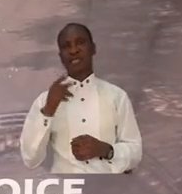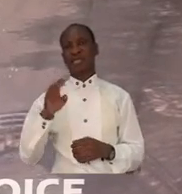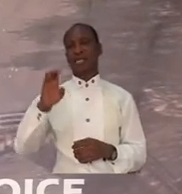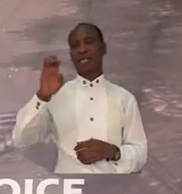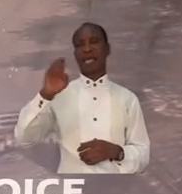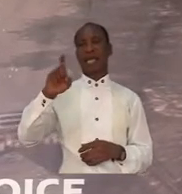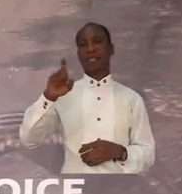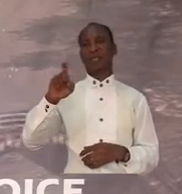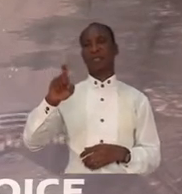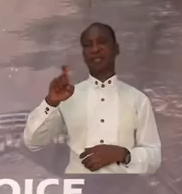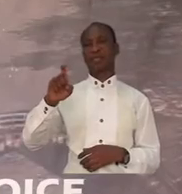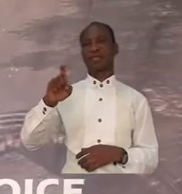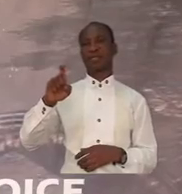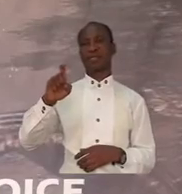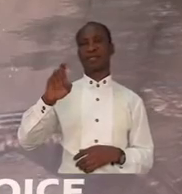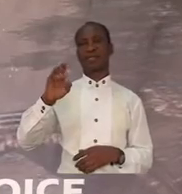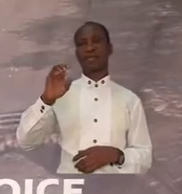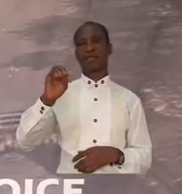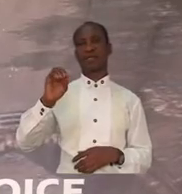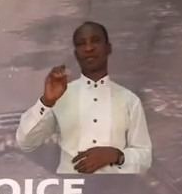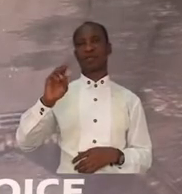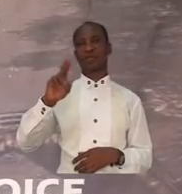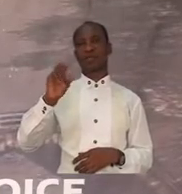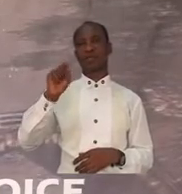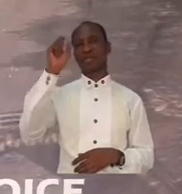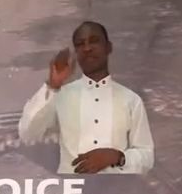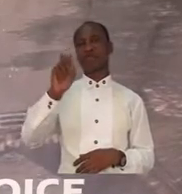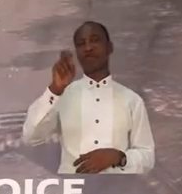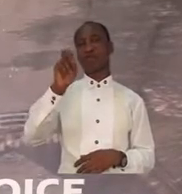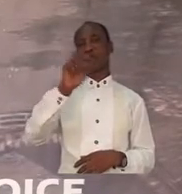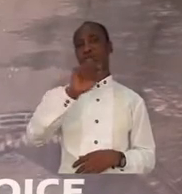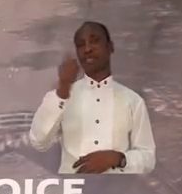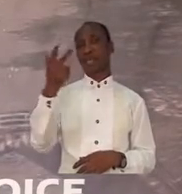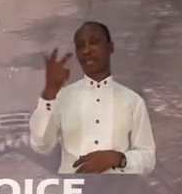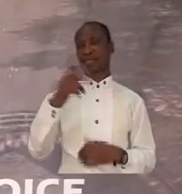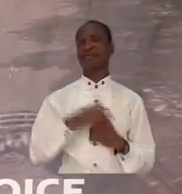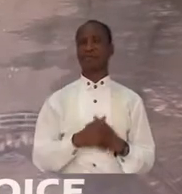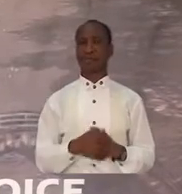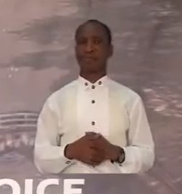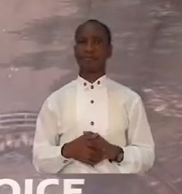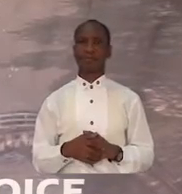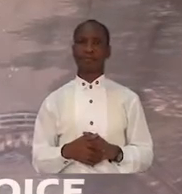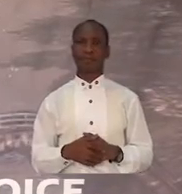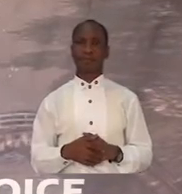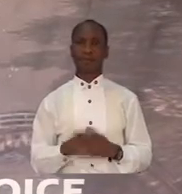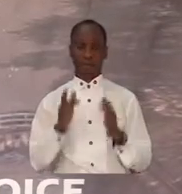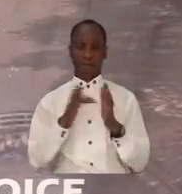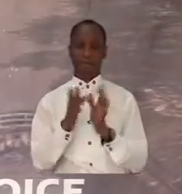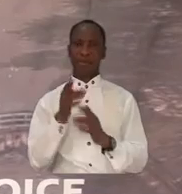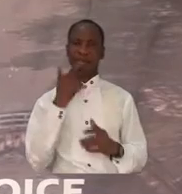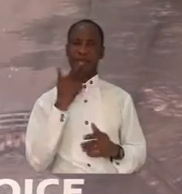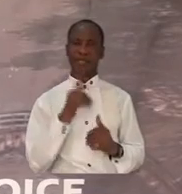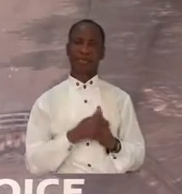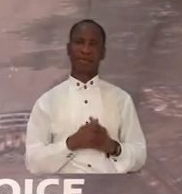Exodus chapter 12 and verse 13, Exodus 12, 13, this is what the Bible